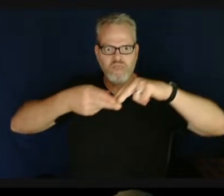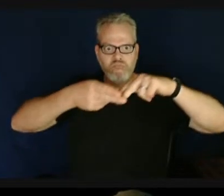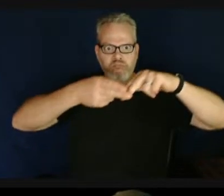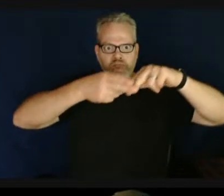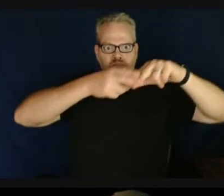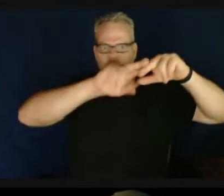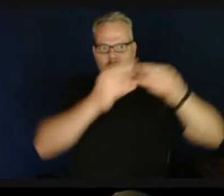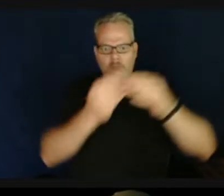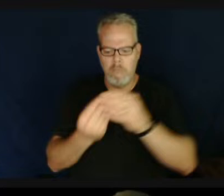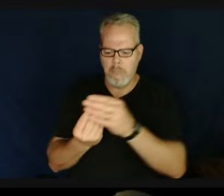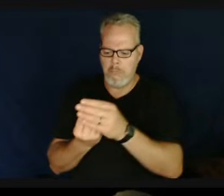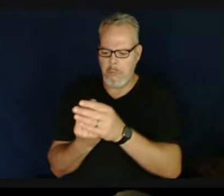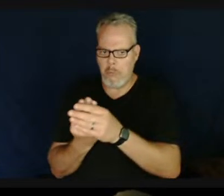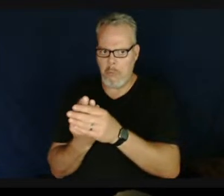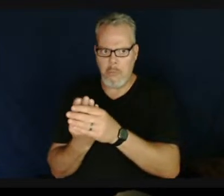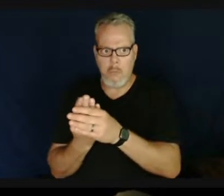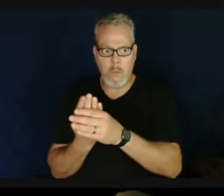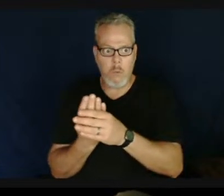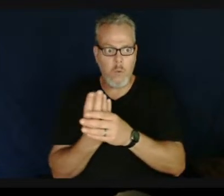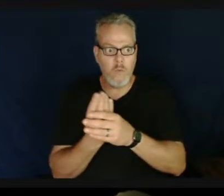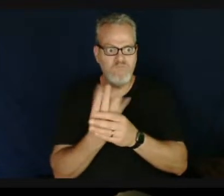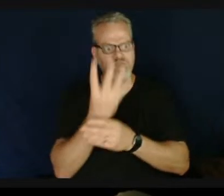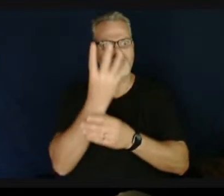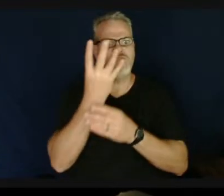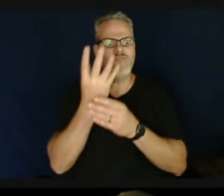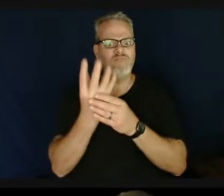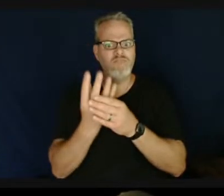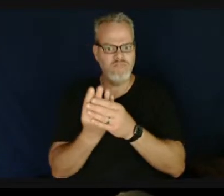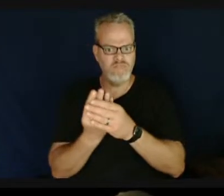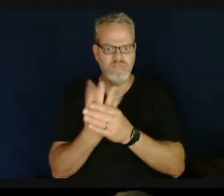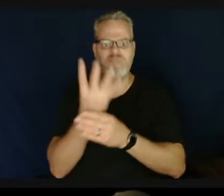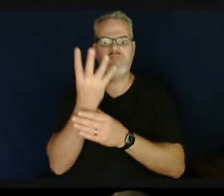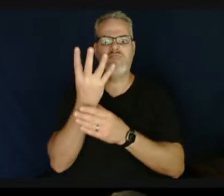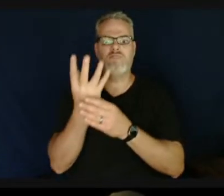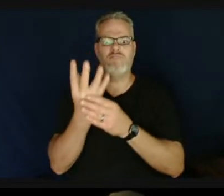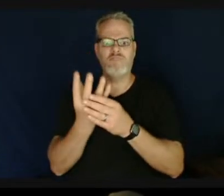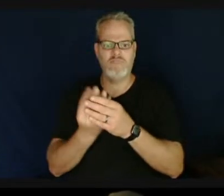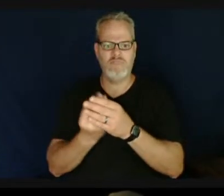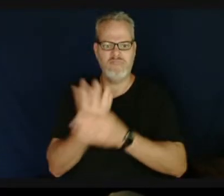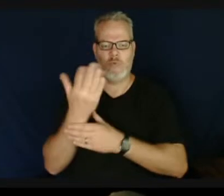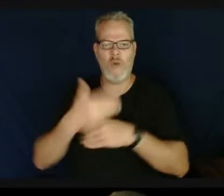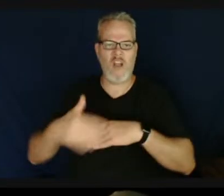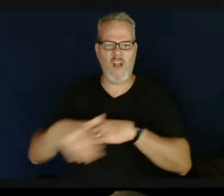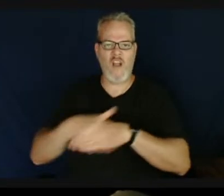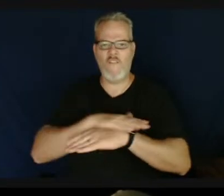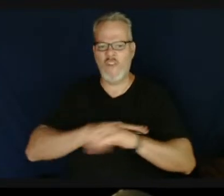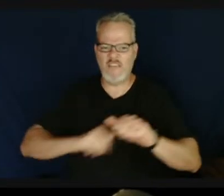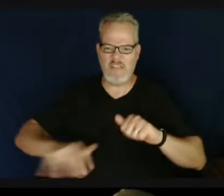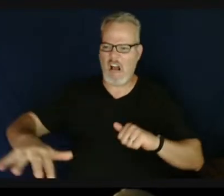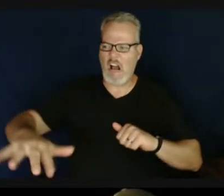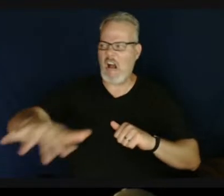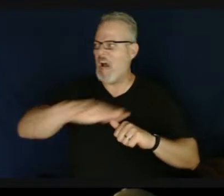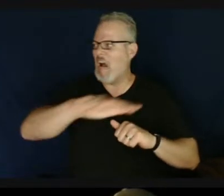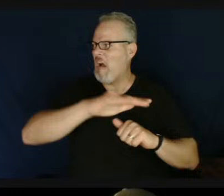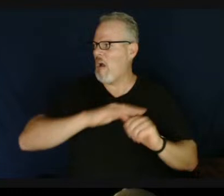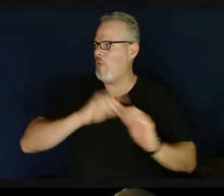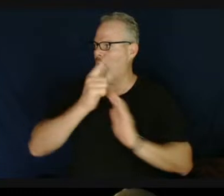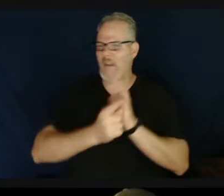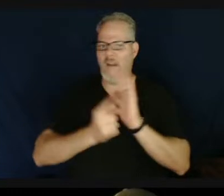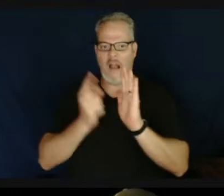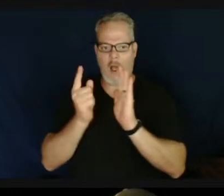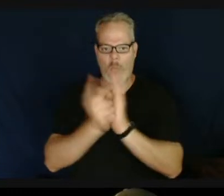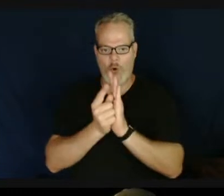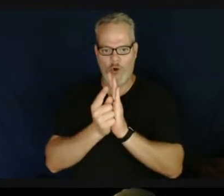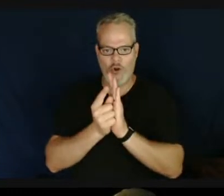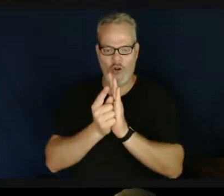base. A new flow covering the whole surface within an hour. But here, after cresting